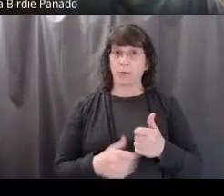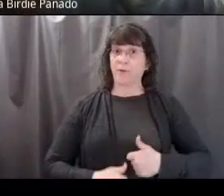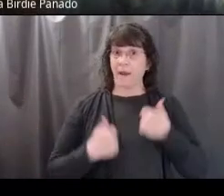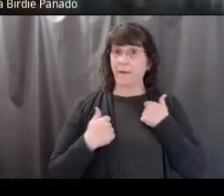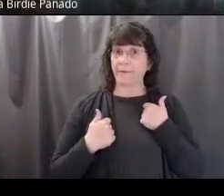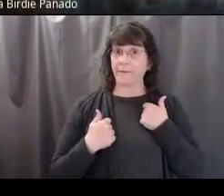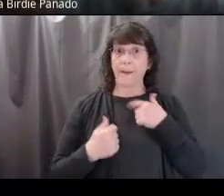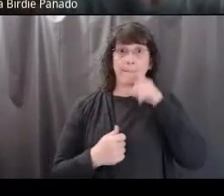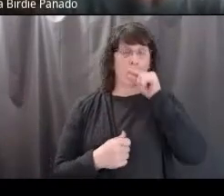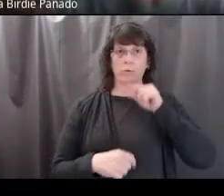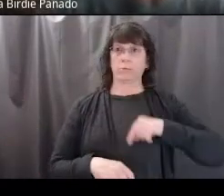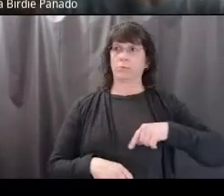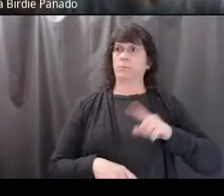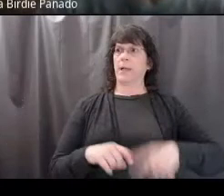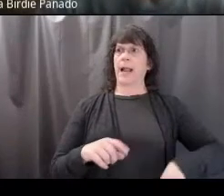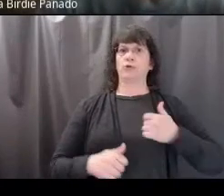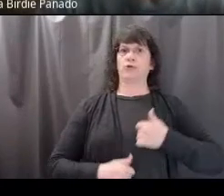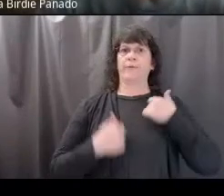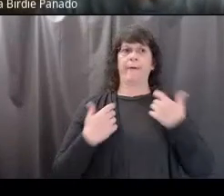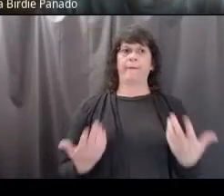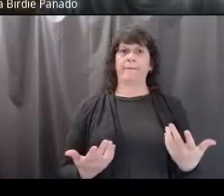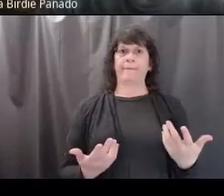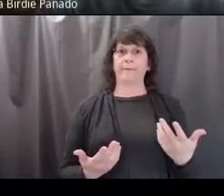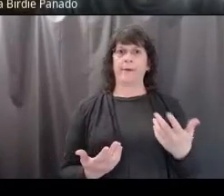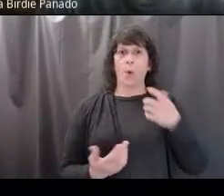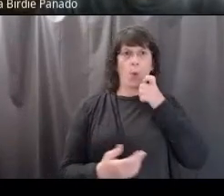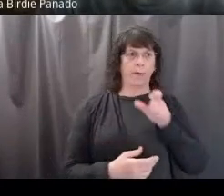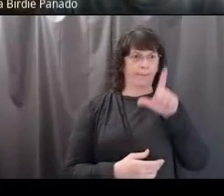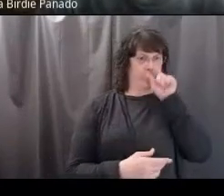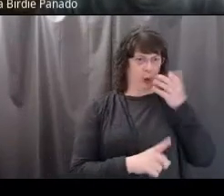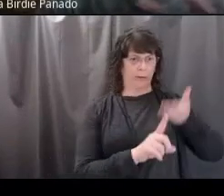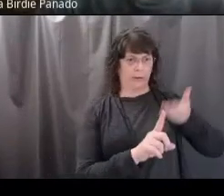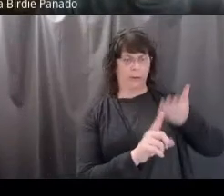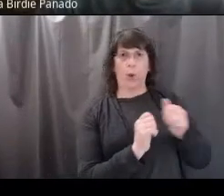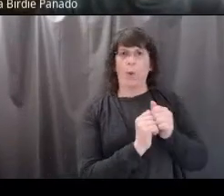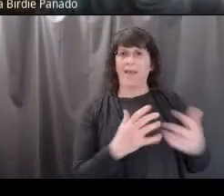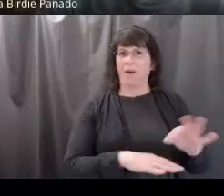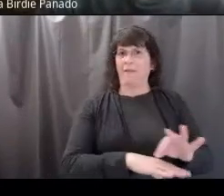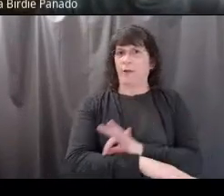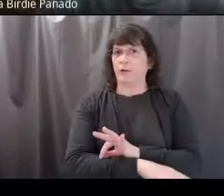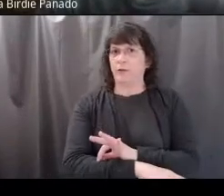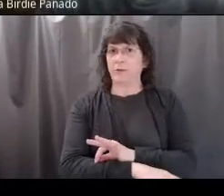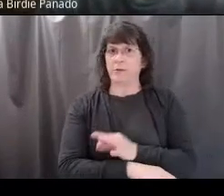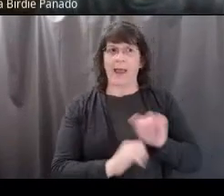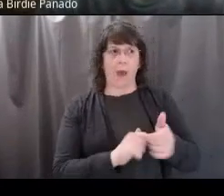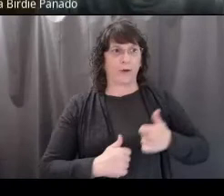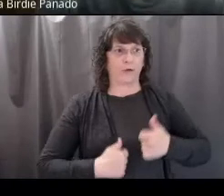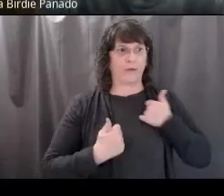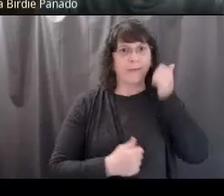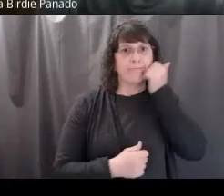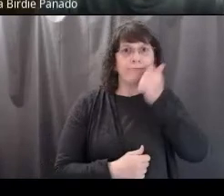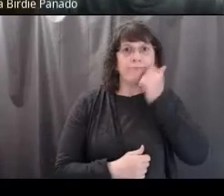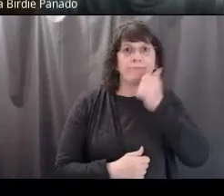survive. Birds would not be how they are and how they are today, how they survive their everyday